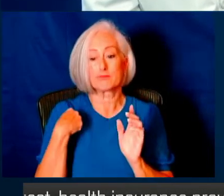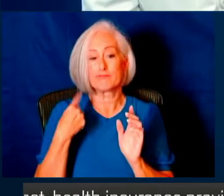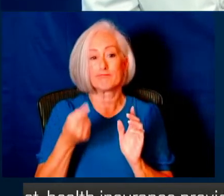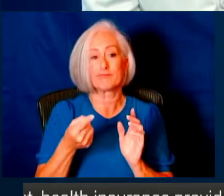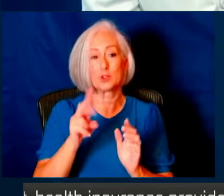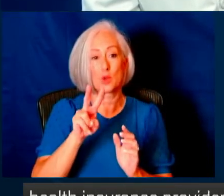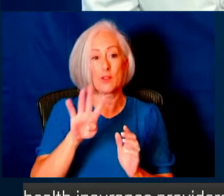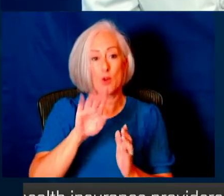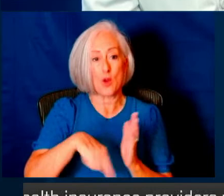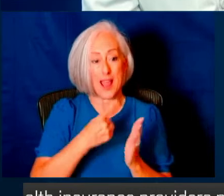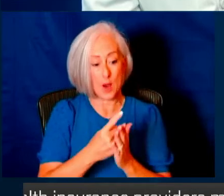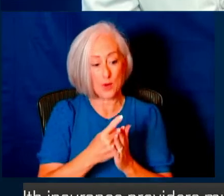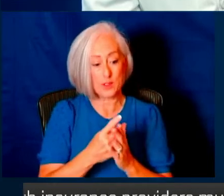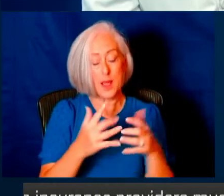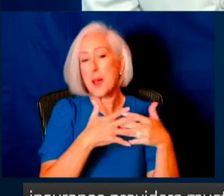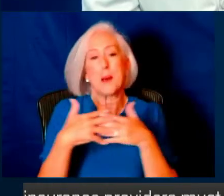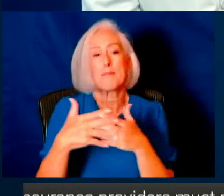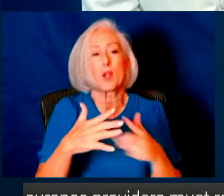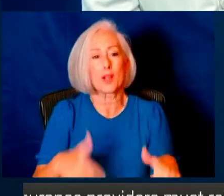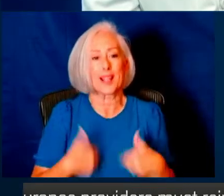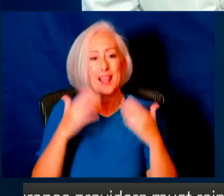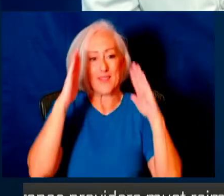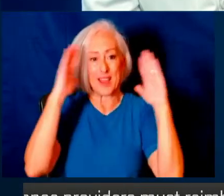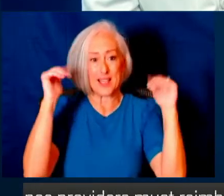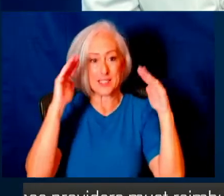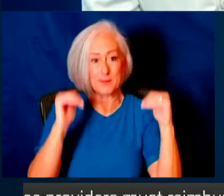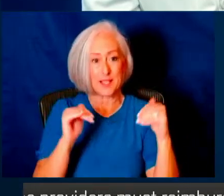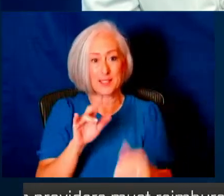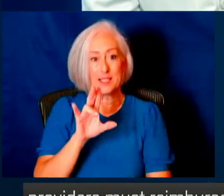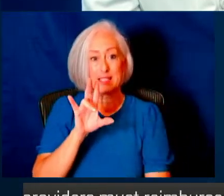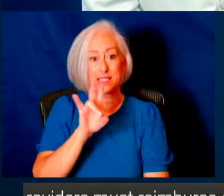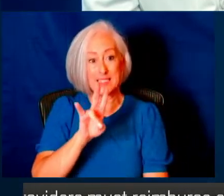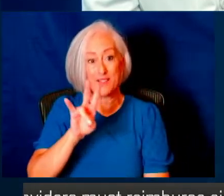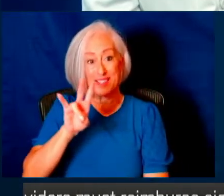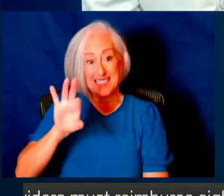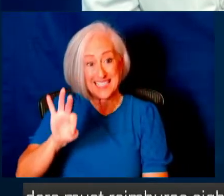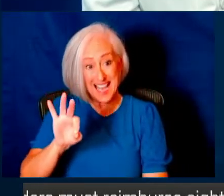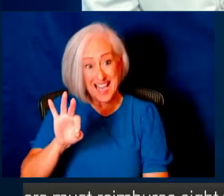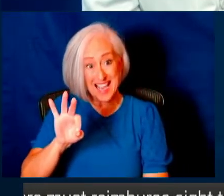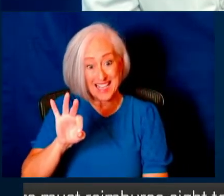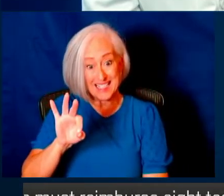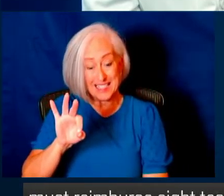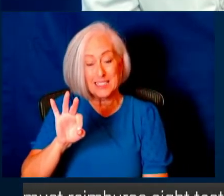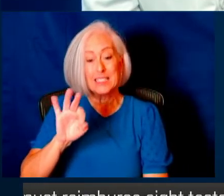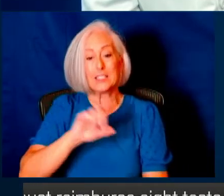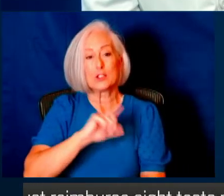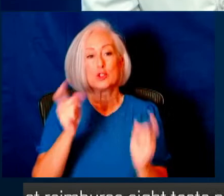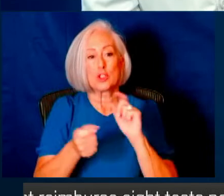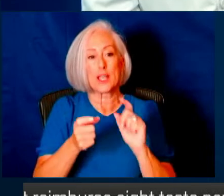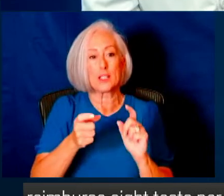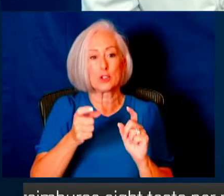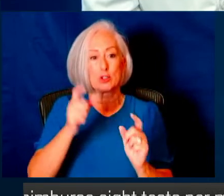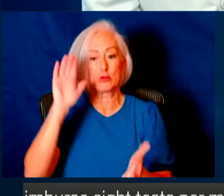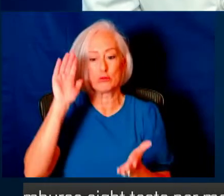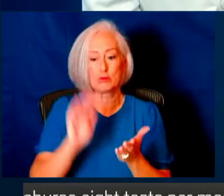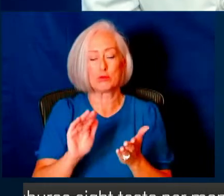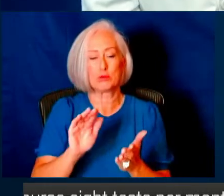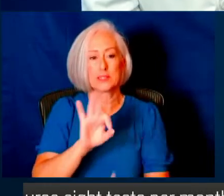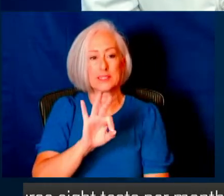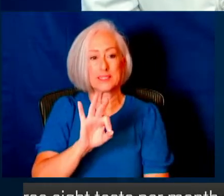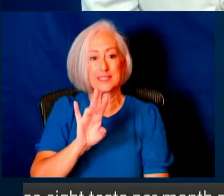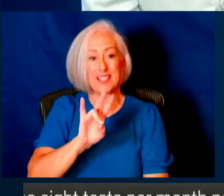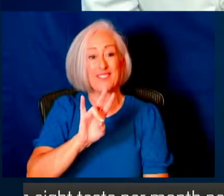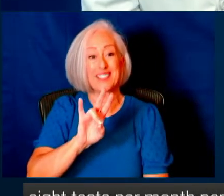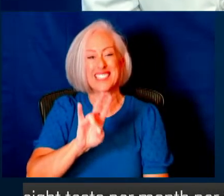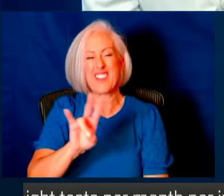life expectancy went from 79 to 76 years old. We haven't seen a drop like that in decades. Mm-hmm. I'm not even sure we've seen